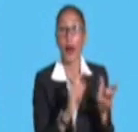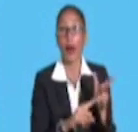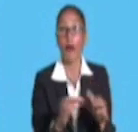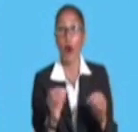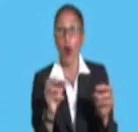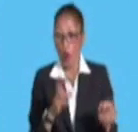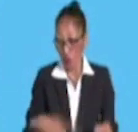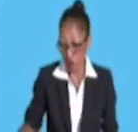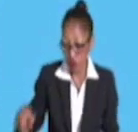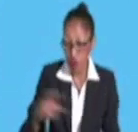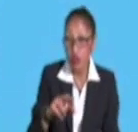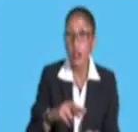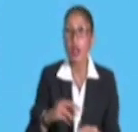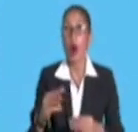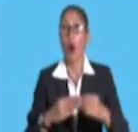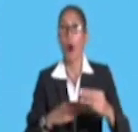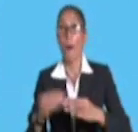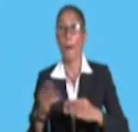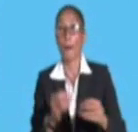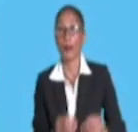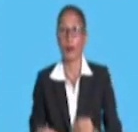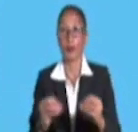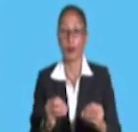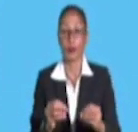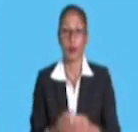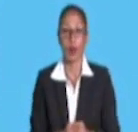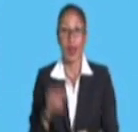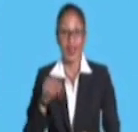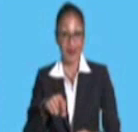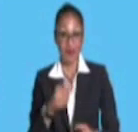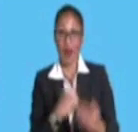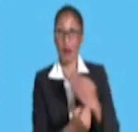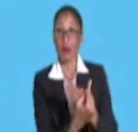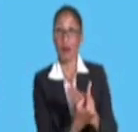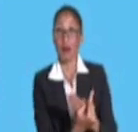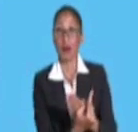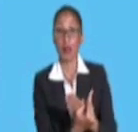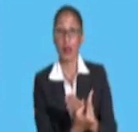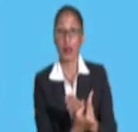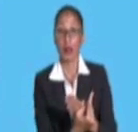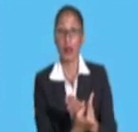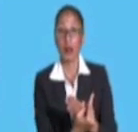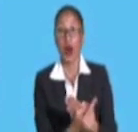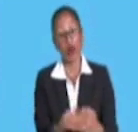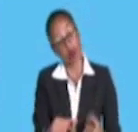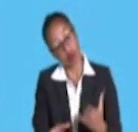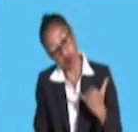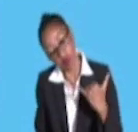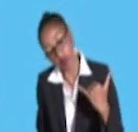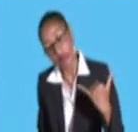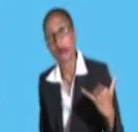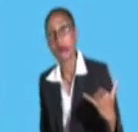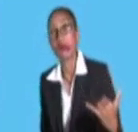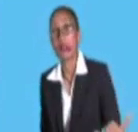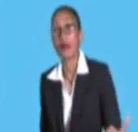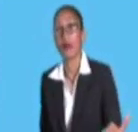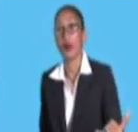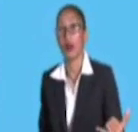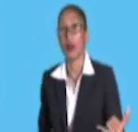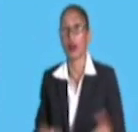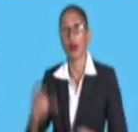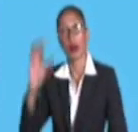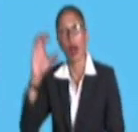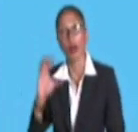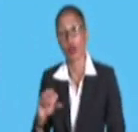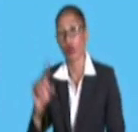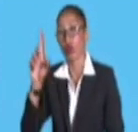manager, Polynesia. This position required me to relieve country managers and carry out terminal